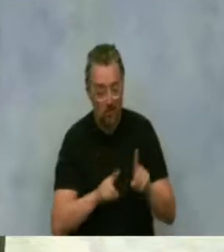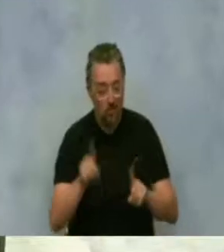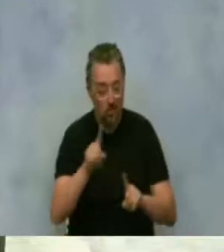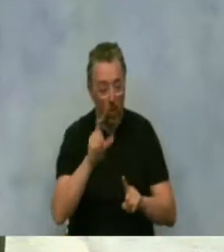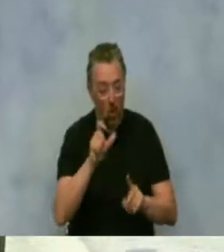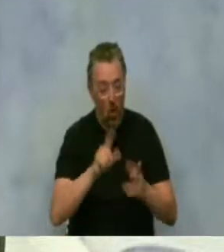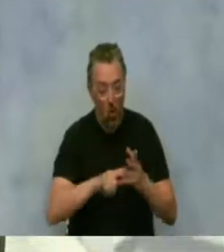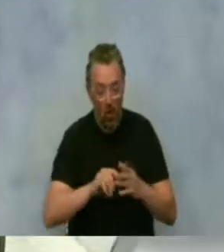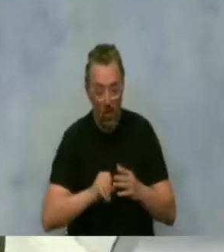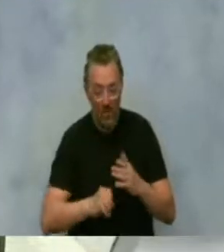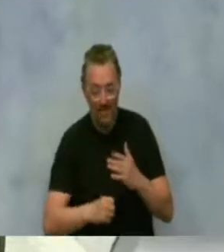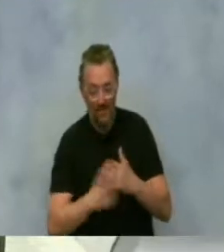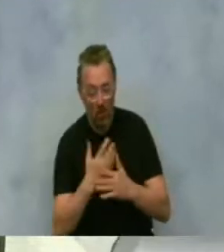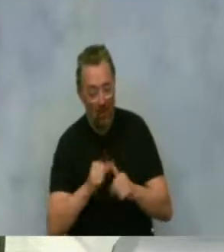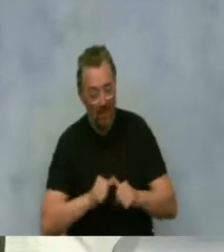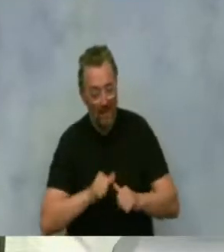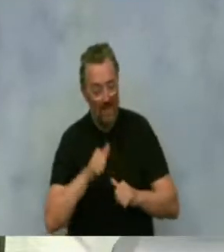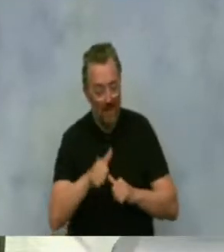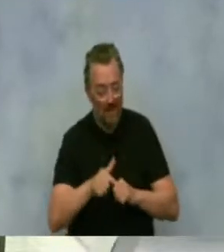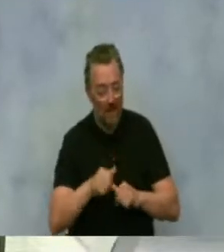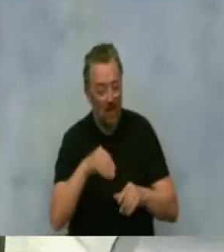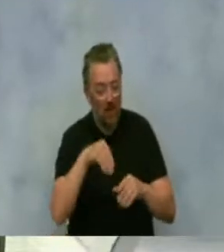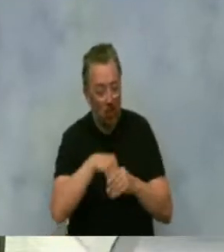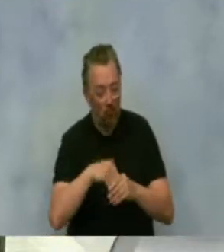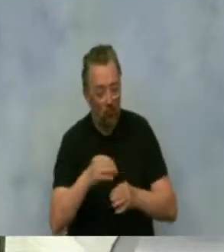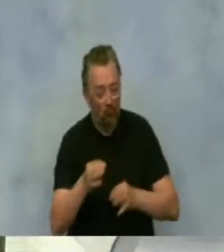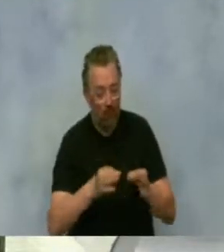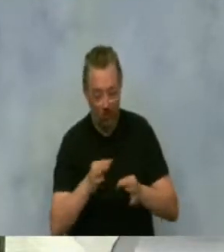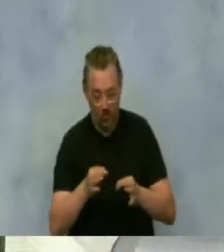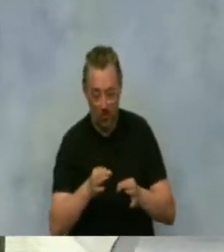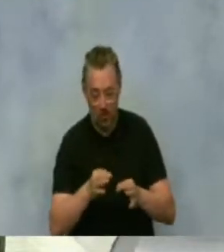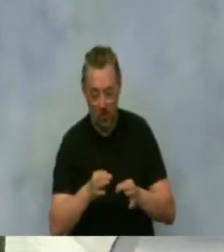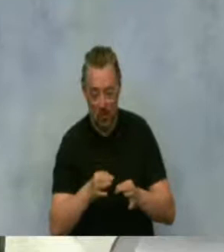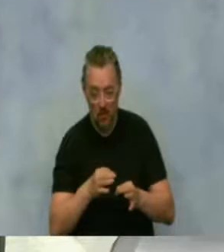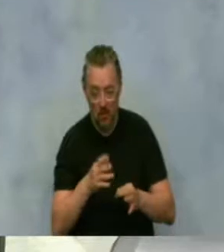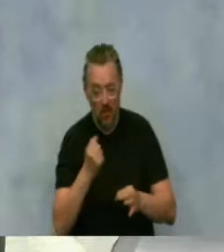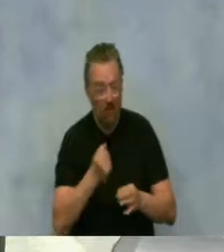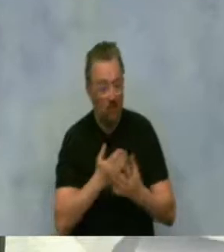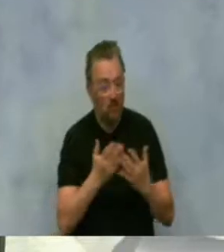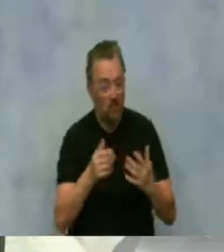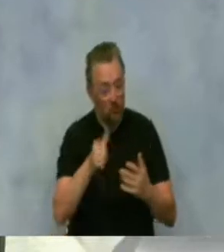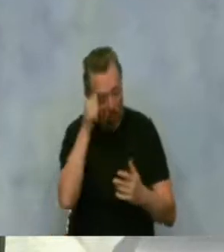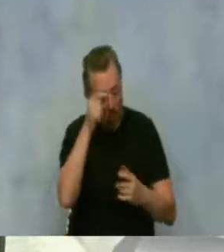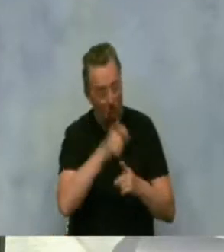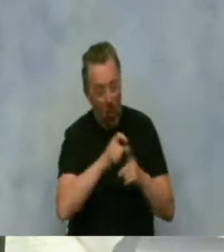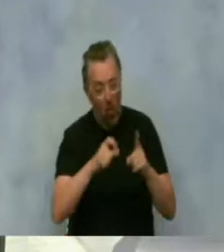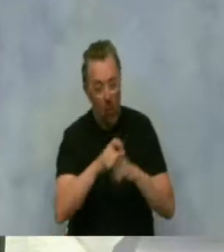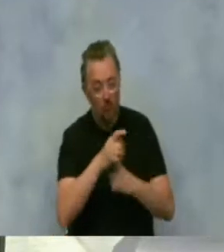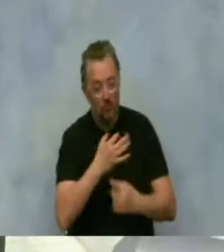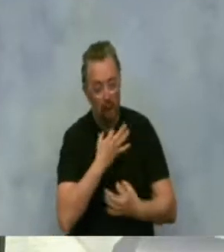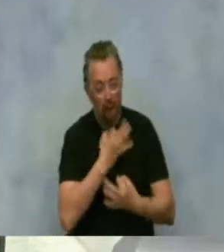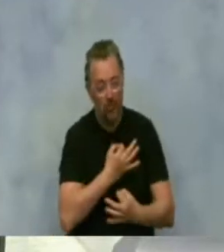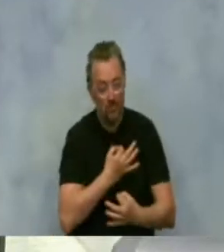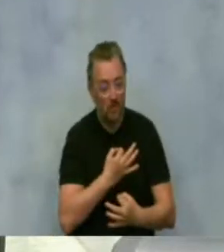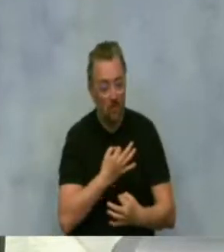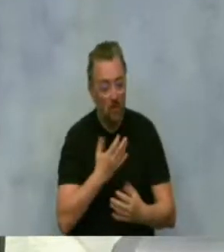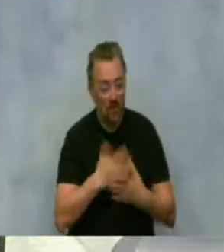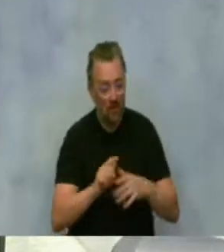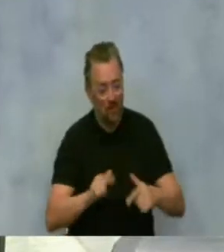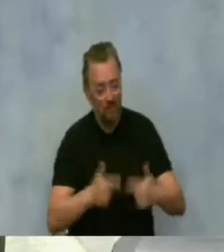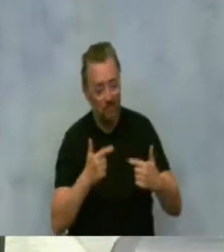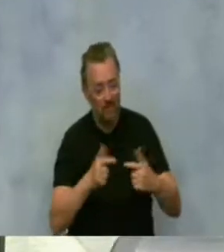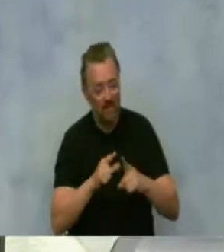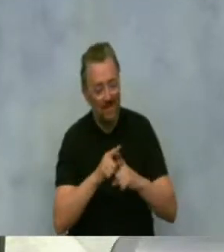next customer involvement strategy. We've had well-known community reps who have taken very well to engaging digitally with us,